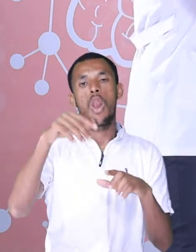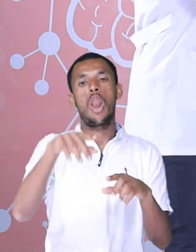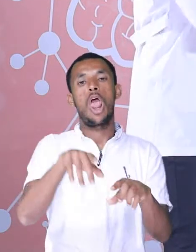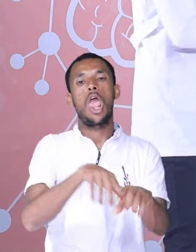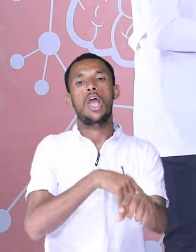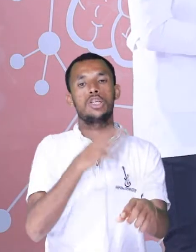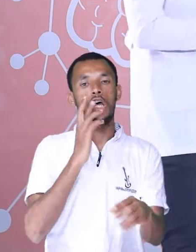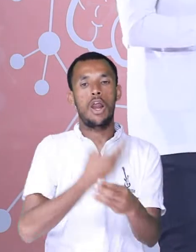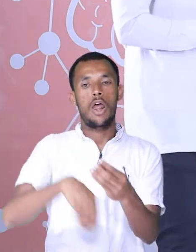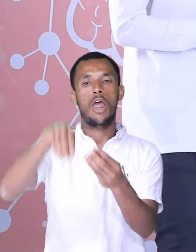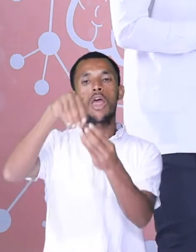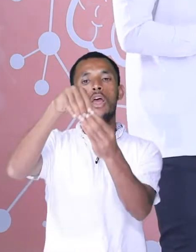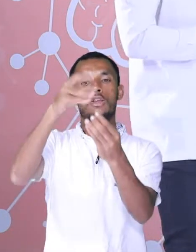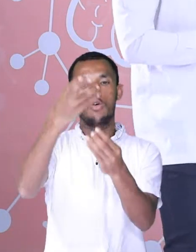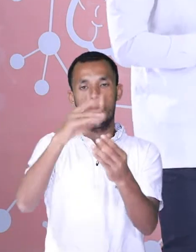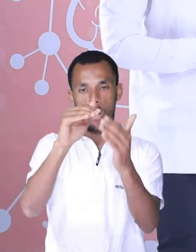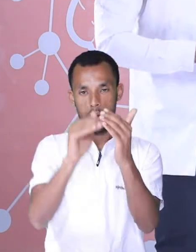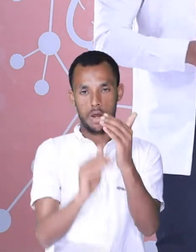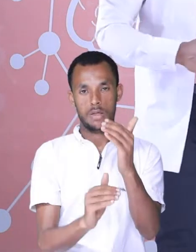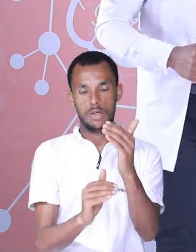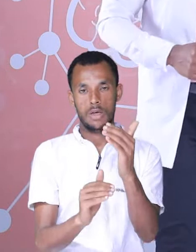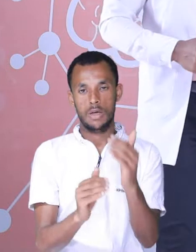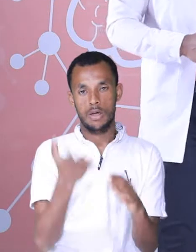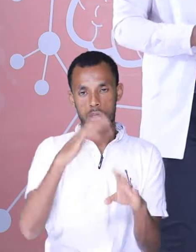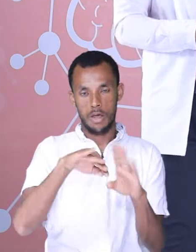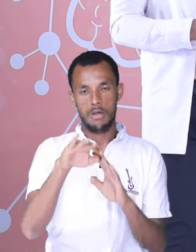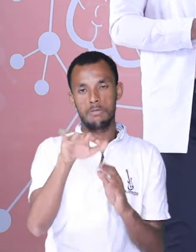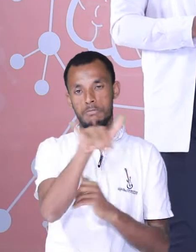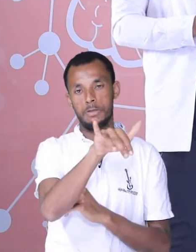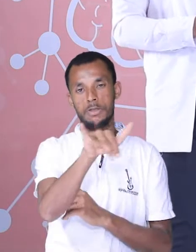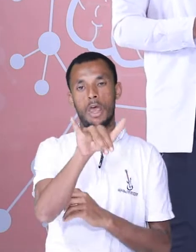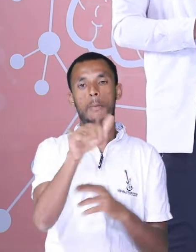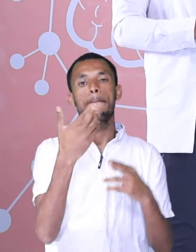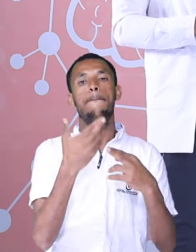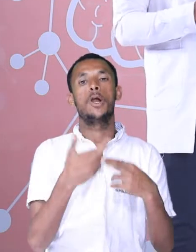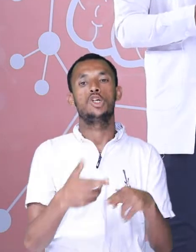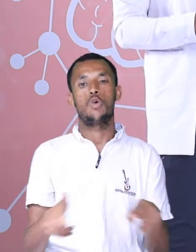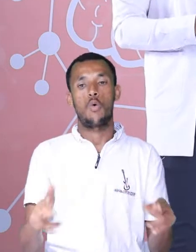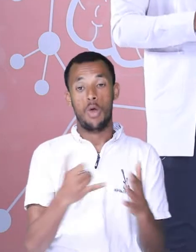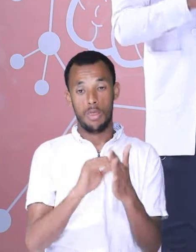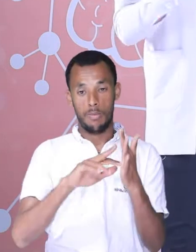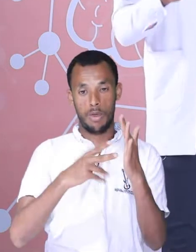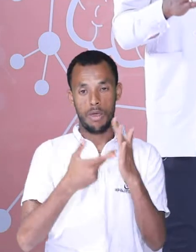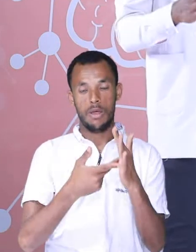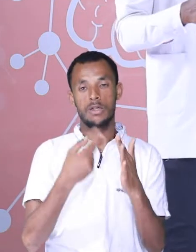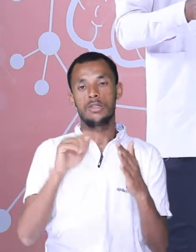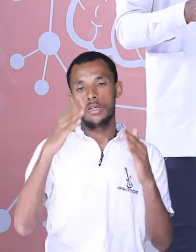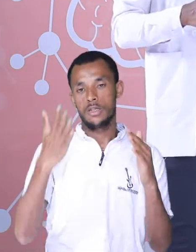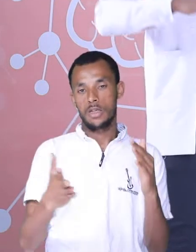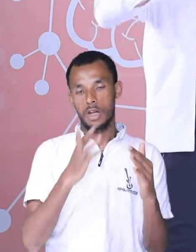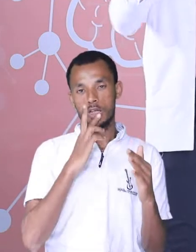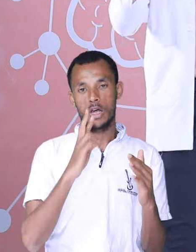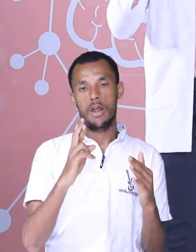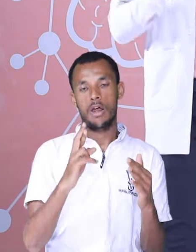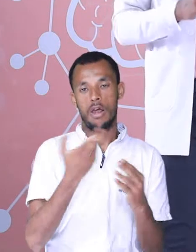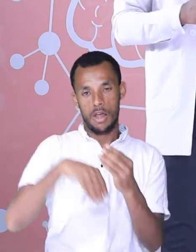are increasing or decreasing in the same ratio. That means the sides are